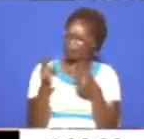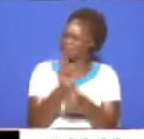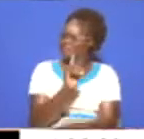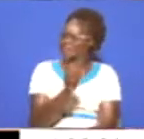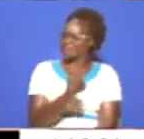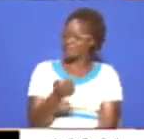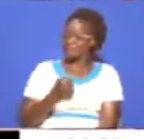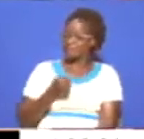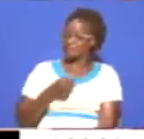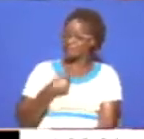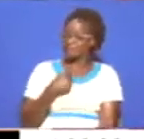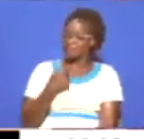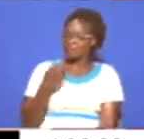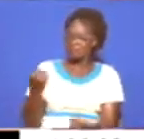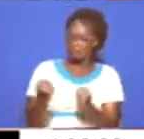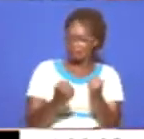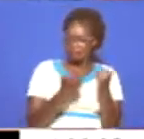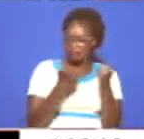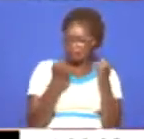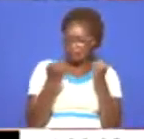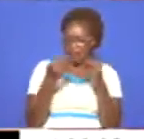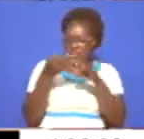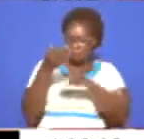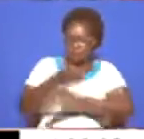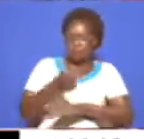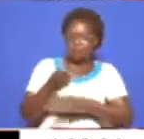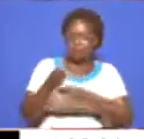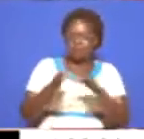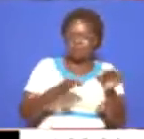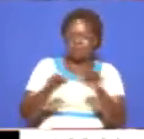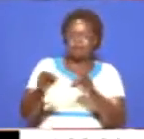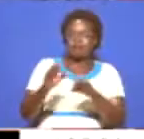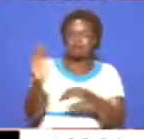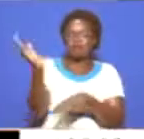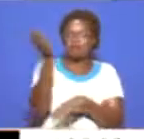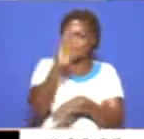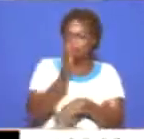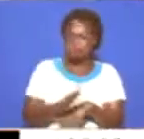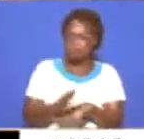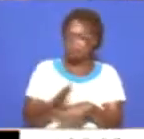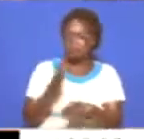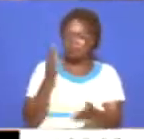will always be powerful beyond measures, and nothing will ever stop them from their no.